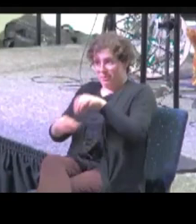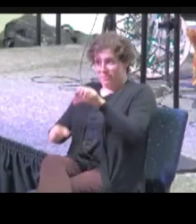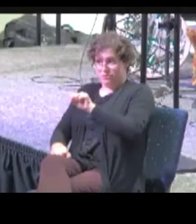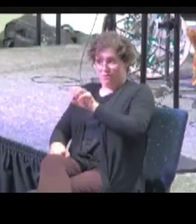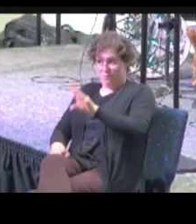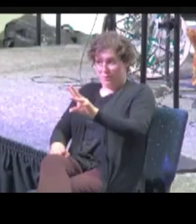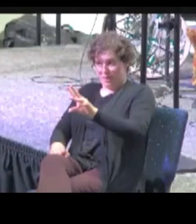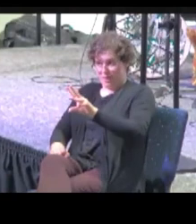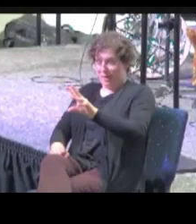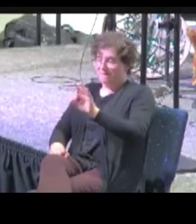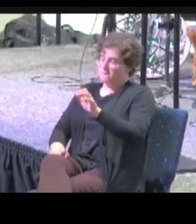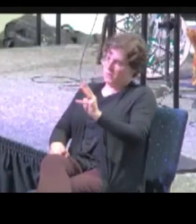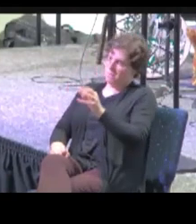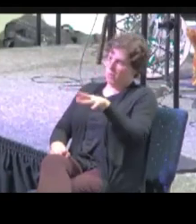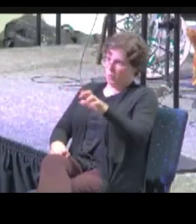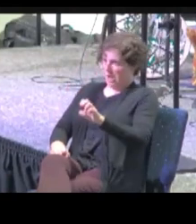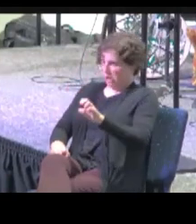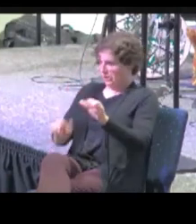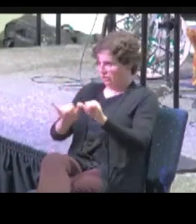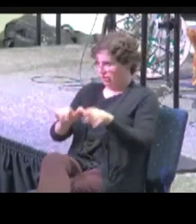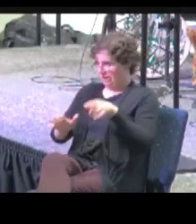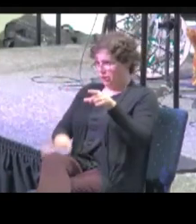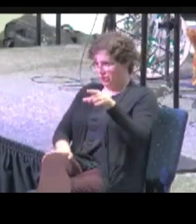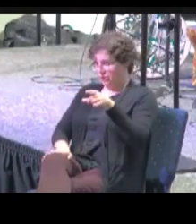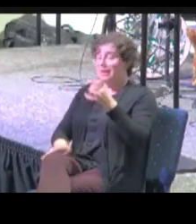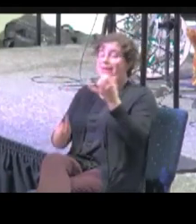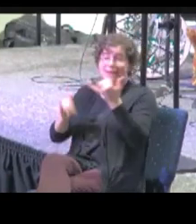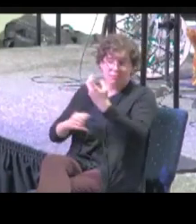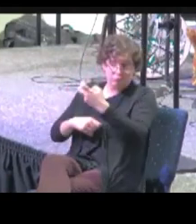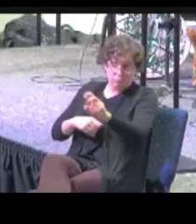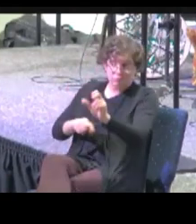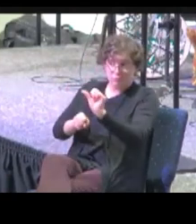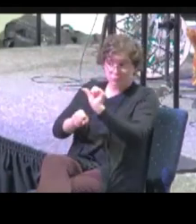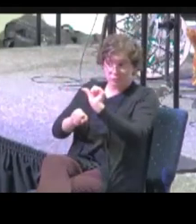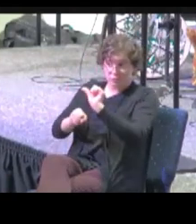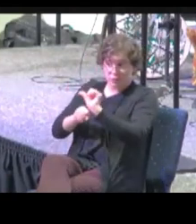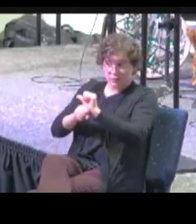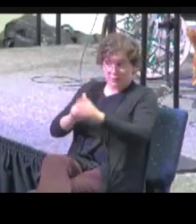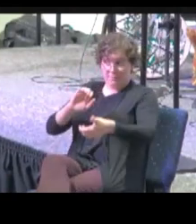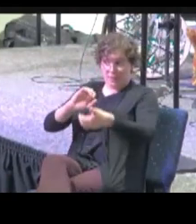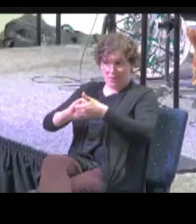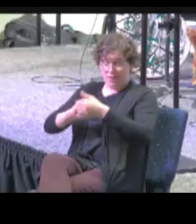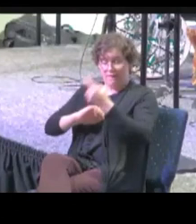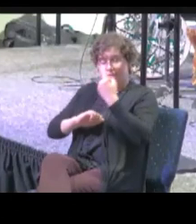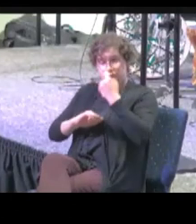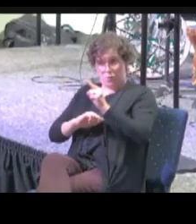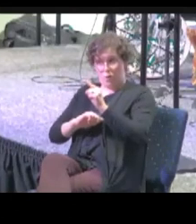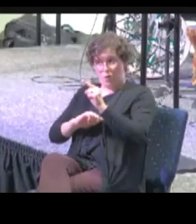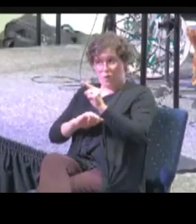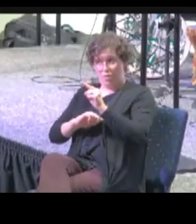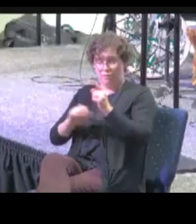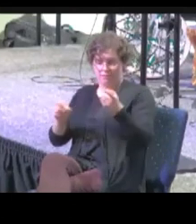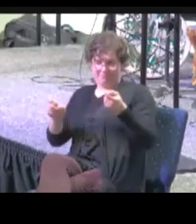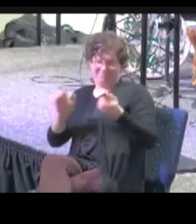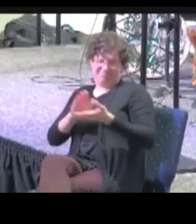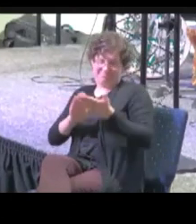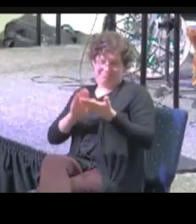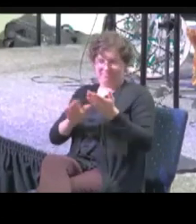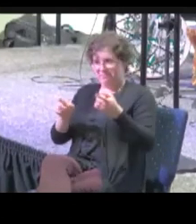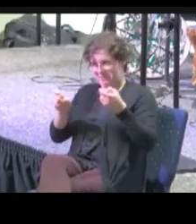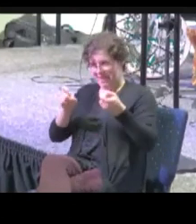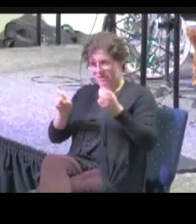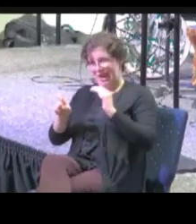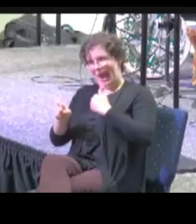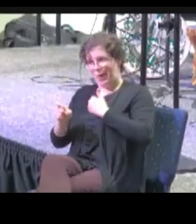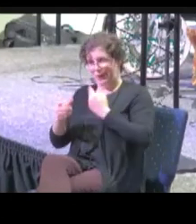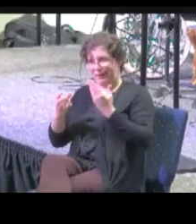and firmware engineer. He now is a partner in and manages the property management company we